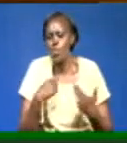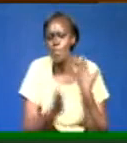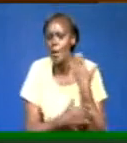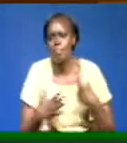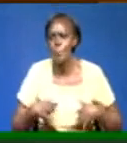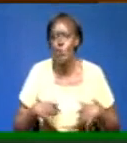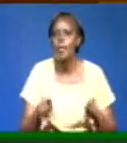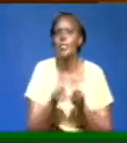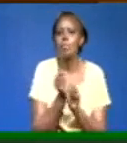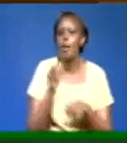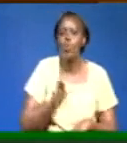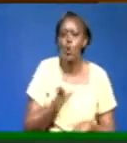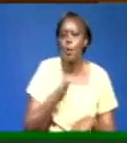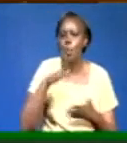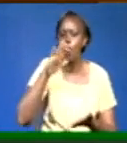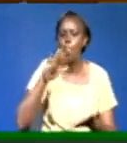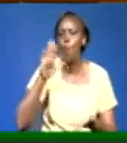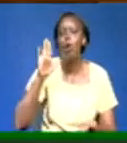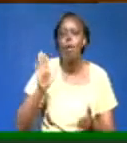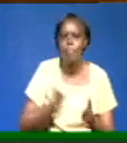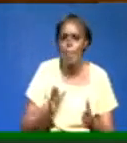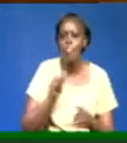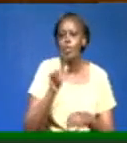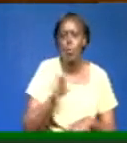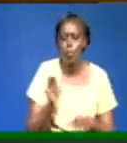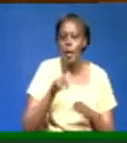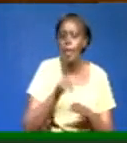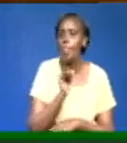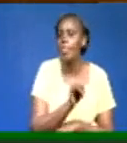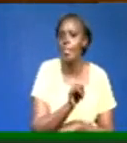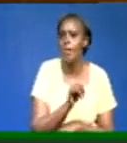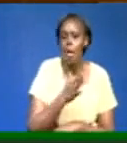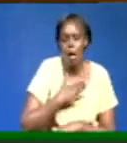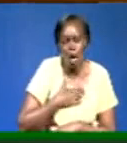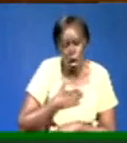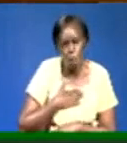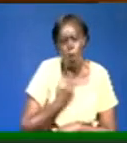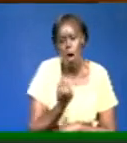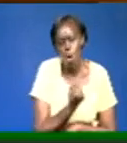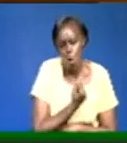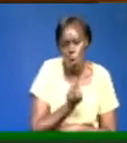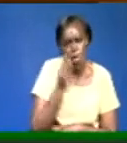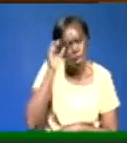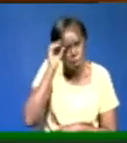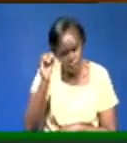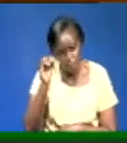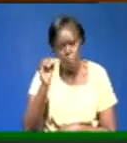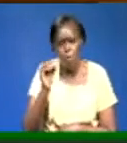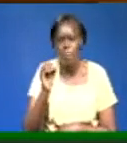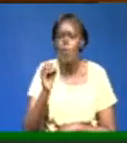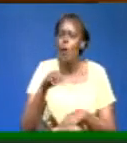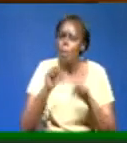and even make the women more bad because it's a woman on it. These are just our opinions, and you can have your opinion. And I think